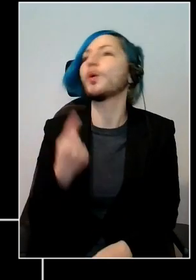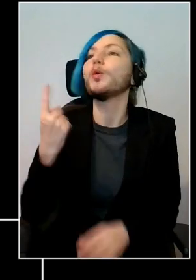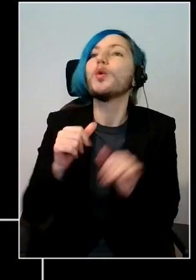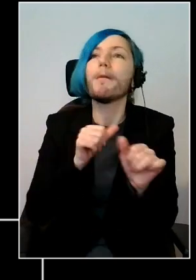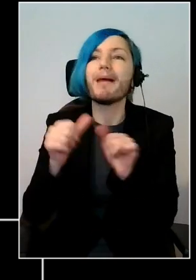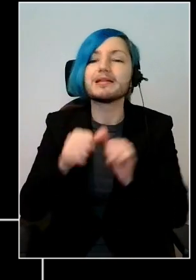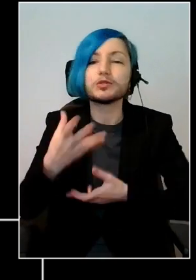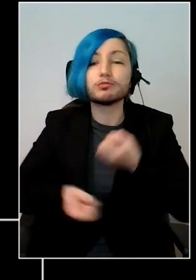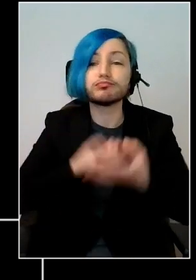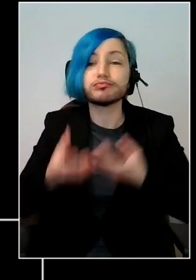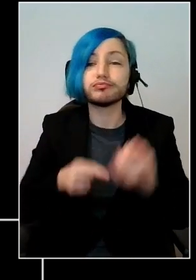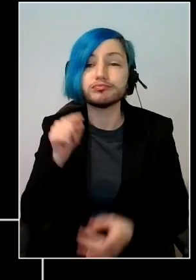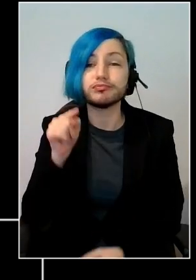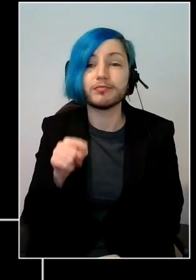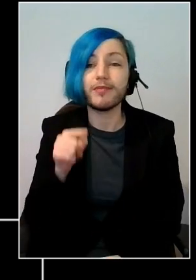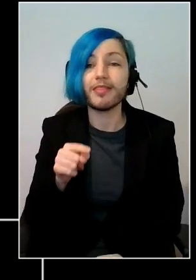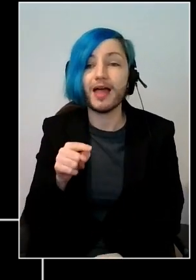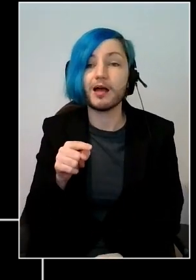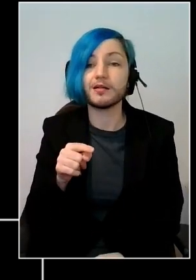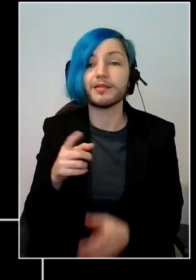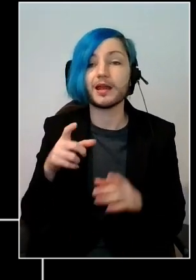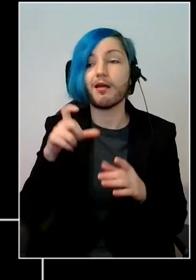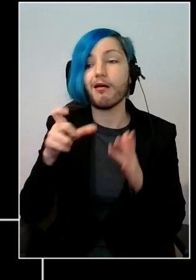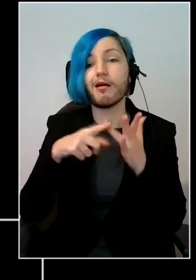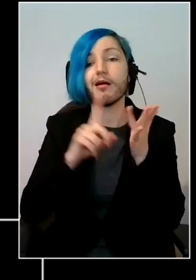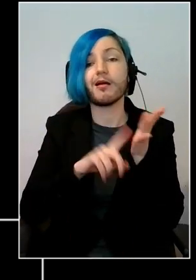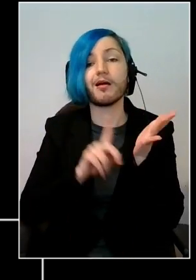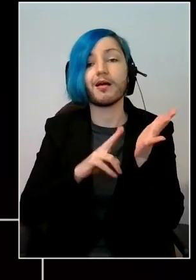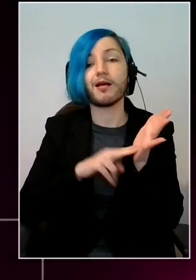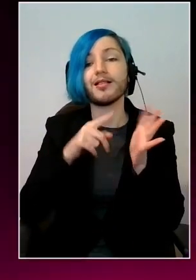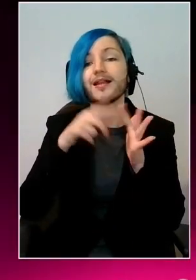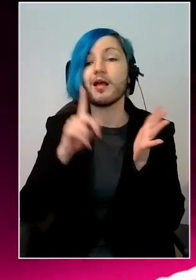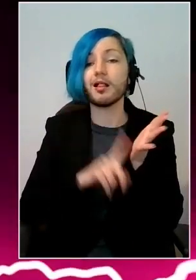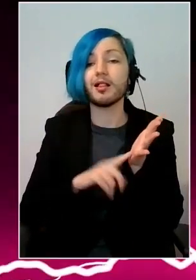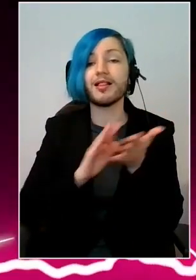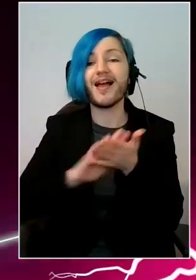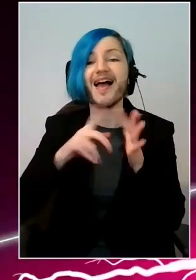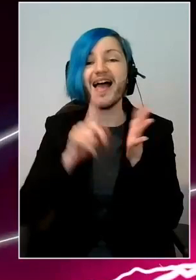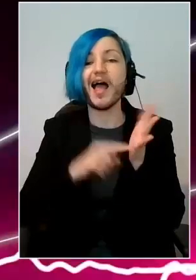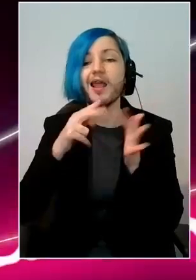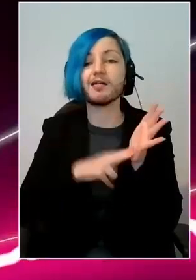that heritage than Colonel Helen Singh?